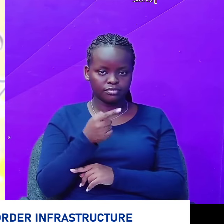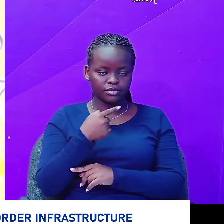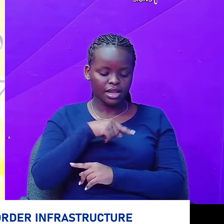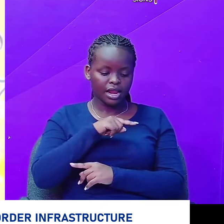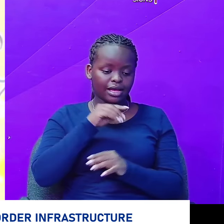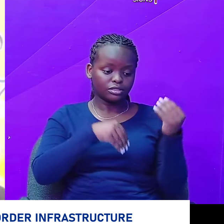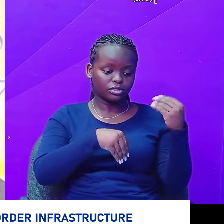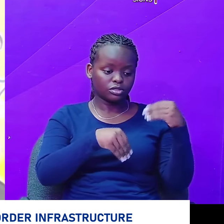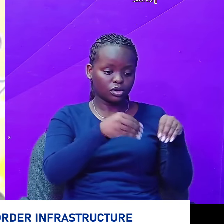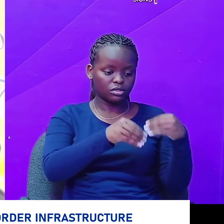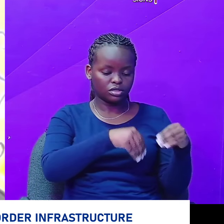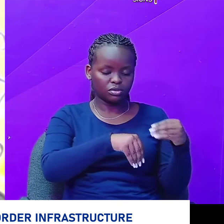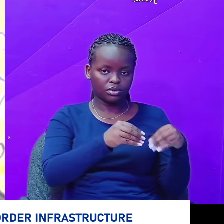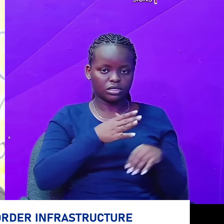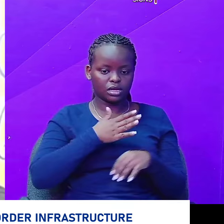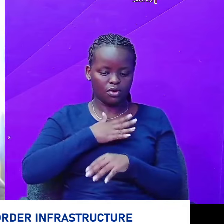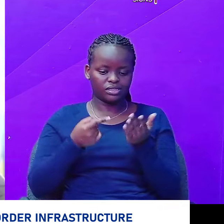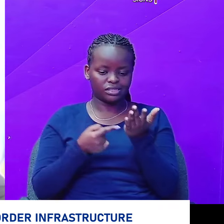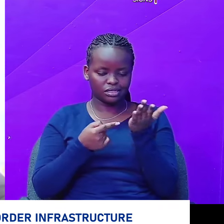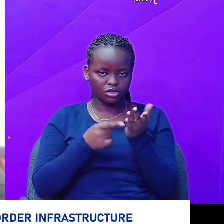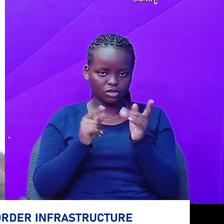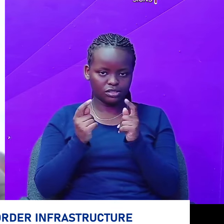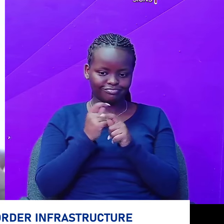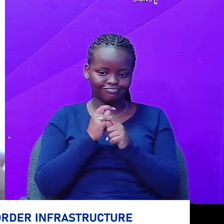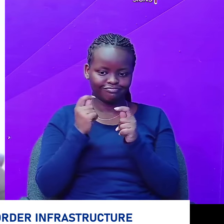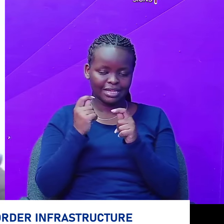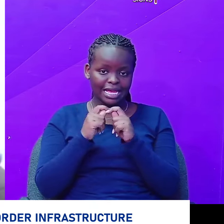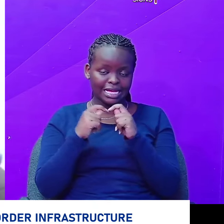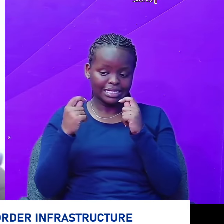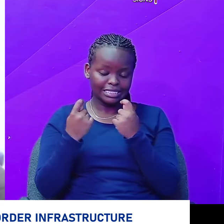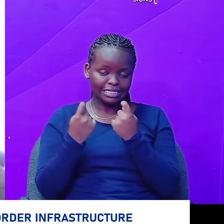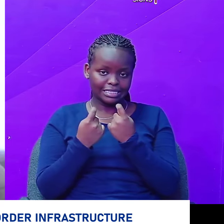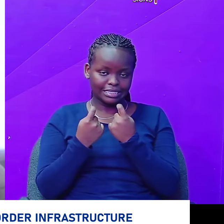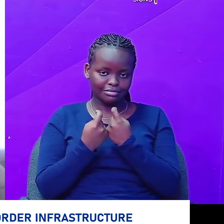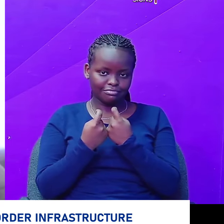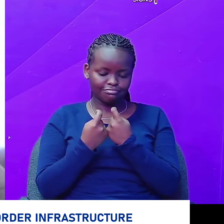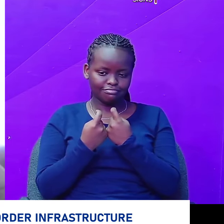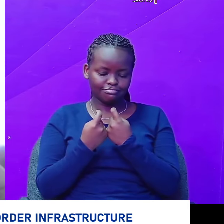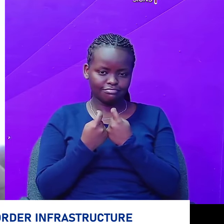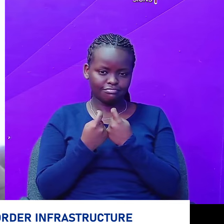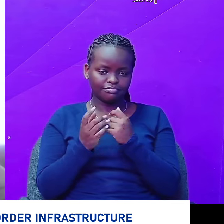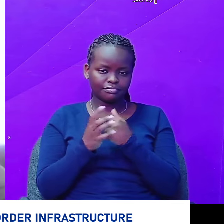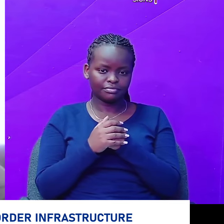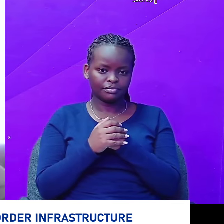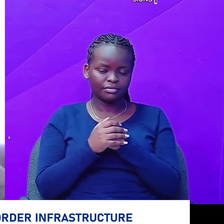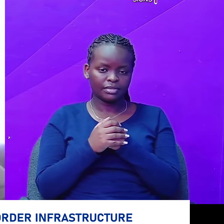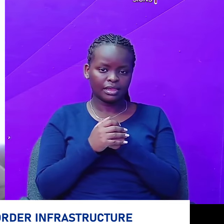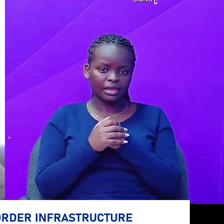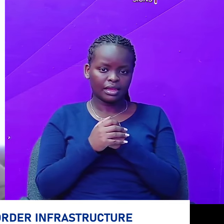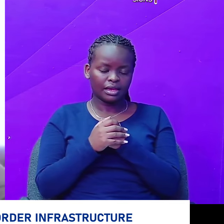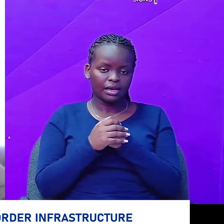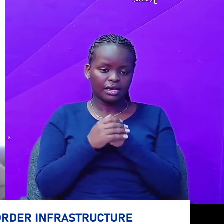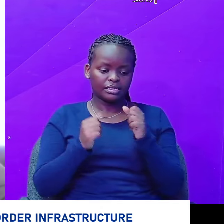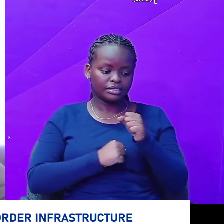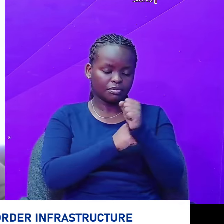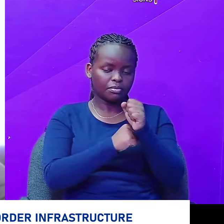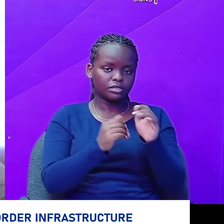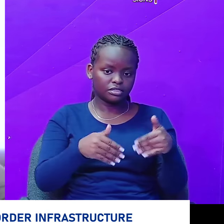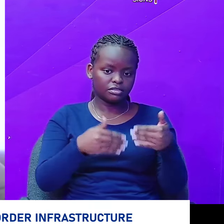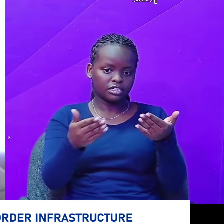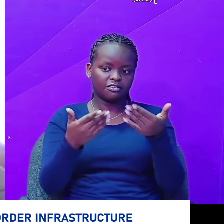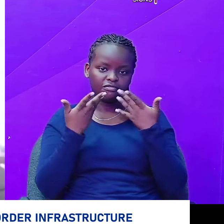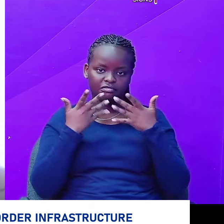contributed our technical team to the JTC, and we pledge to give our utmost support to that team so that it